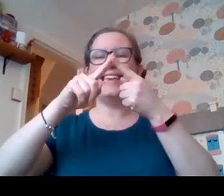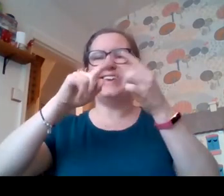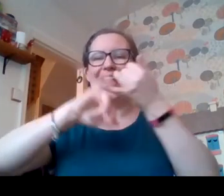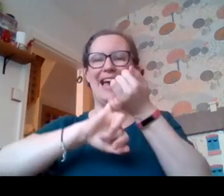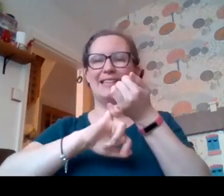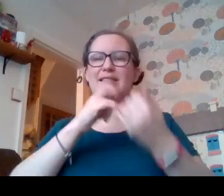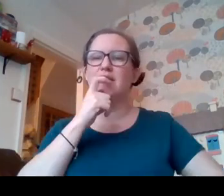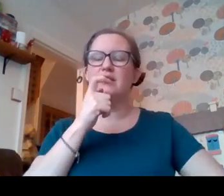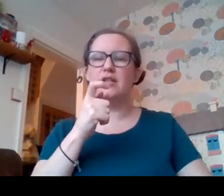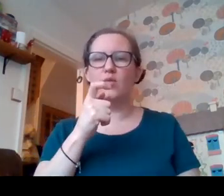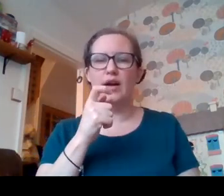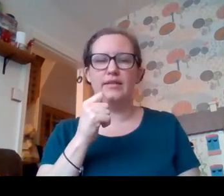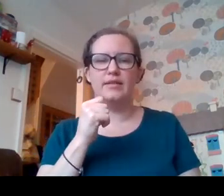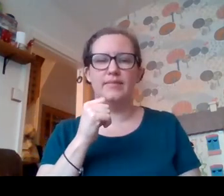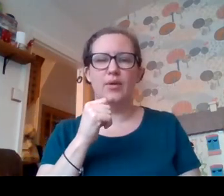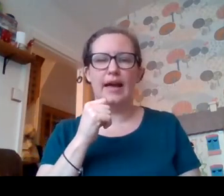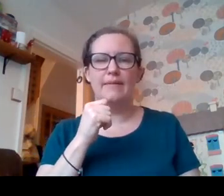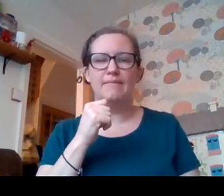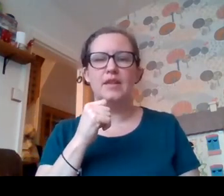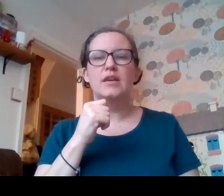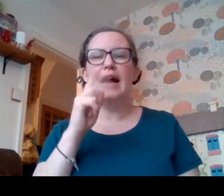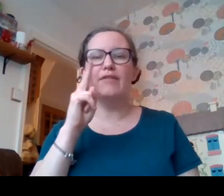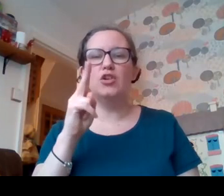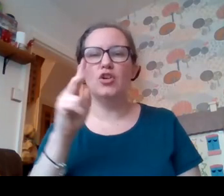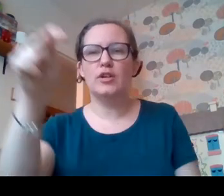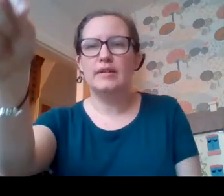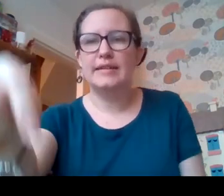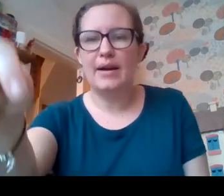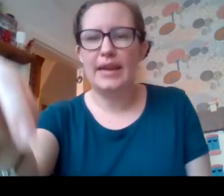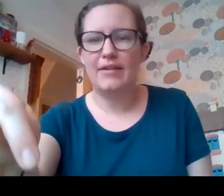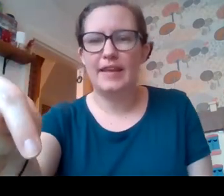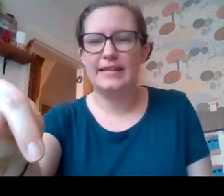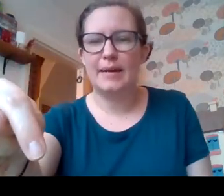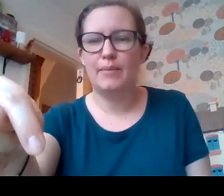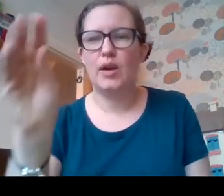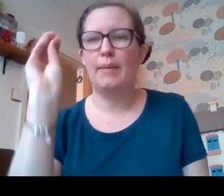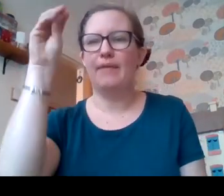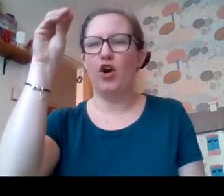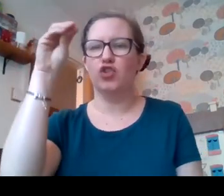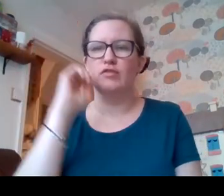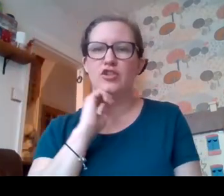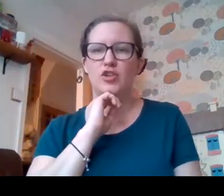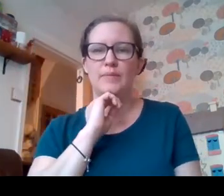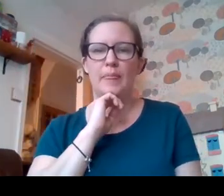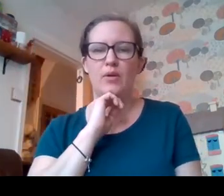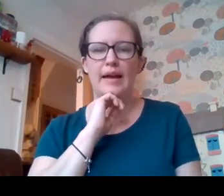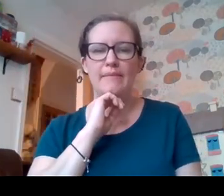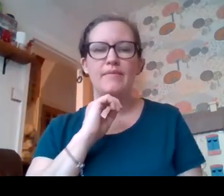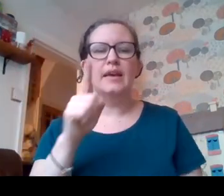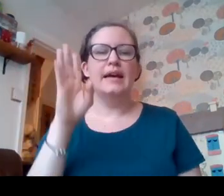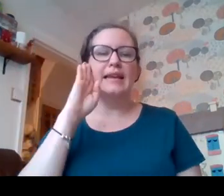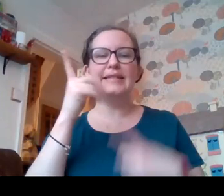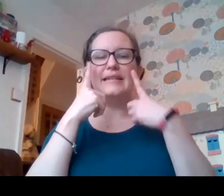add ES to the words, okay? Have a look down here at the example about the ostrich,